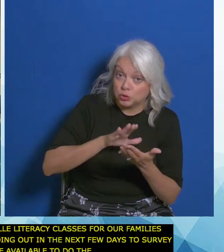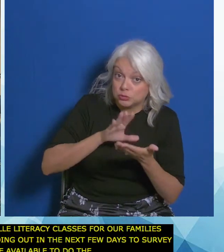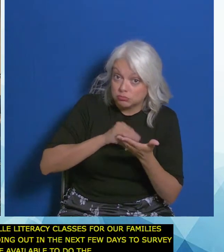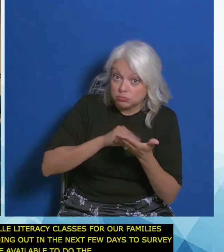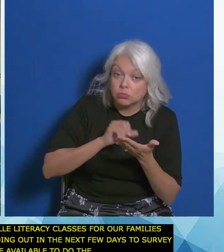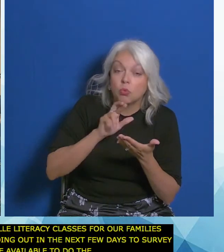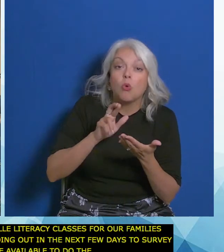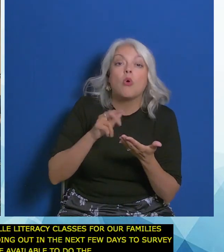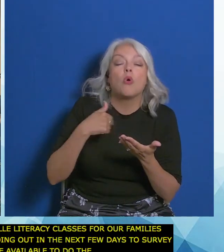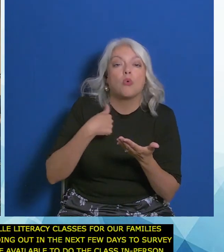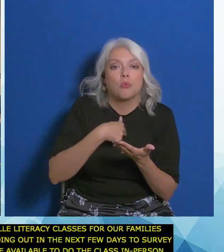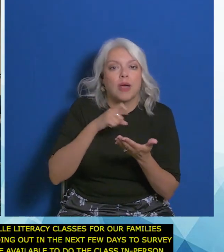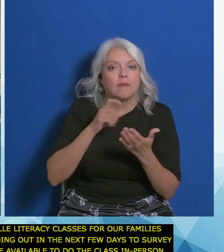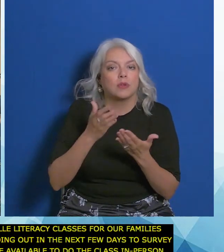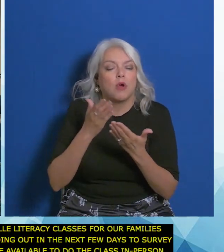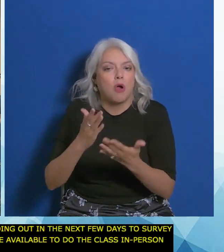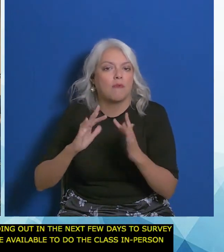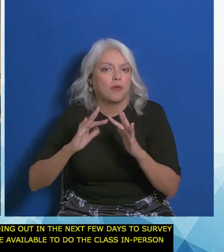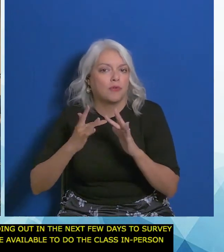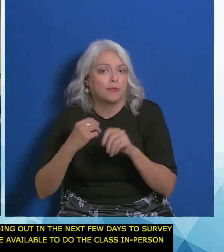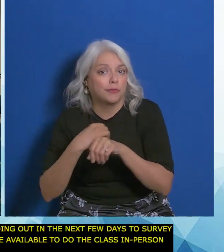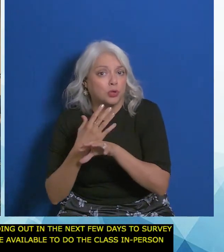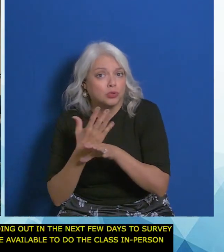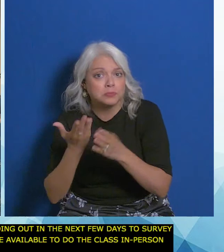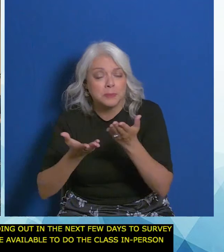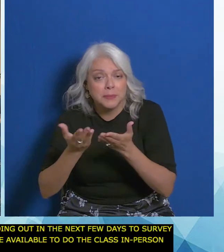or whether we need to offer it virtually.